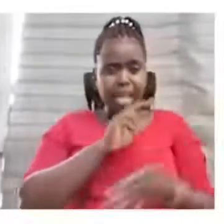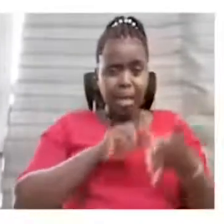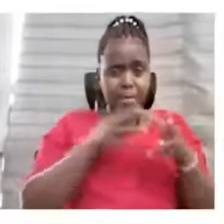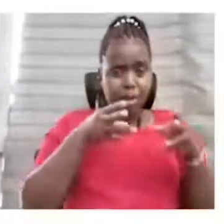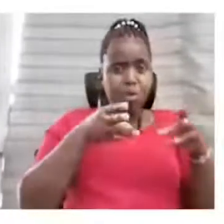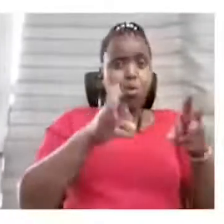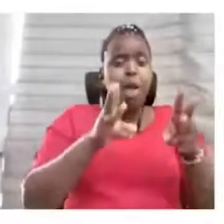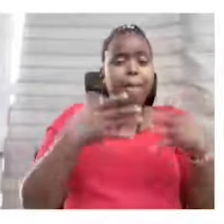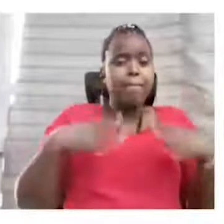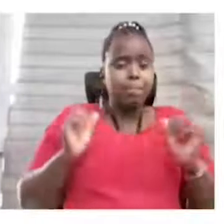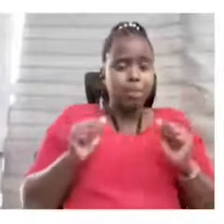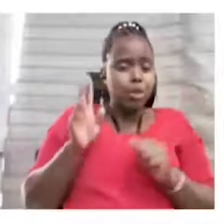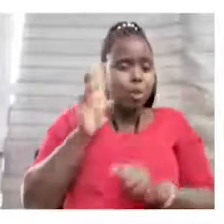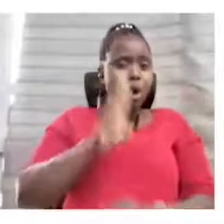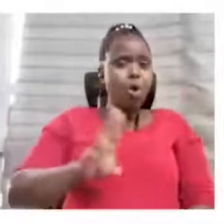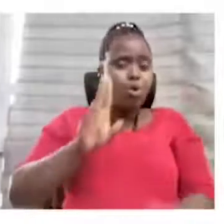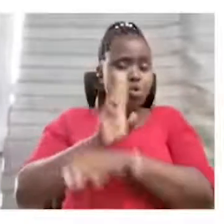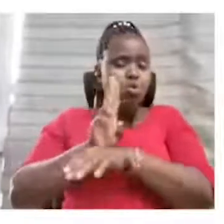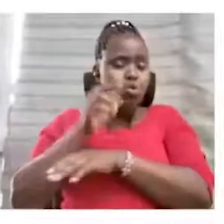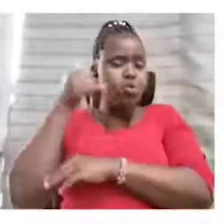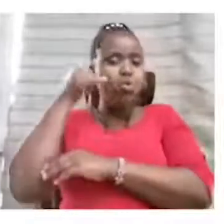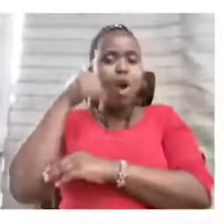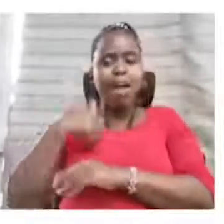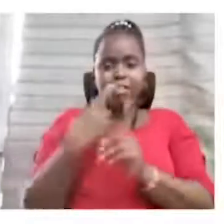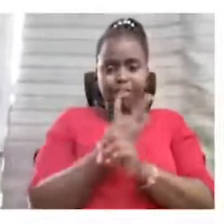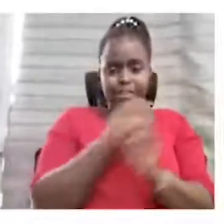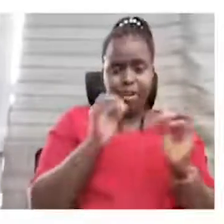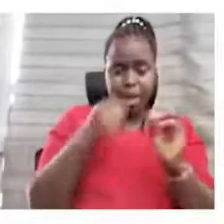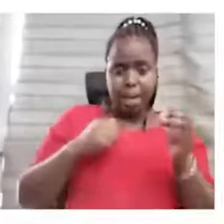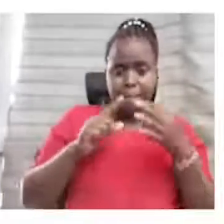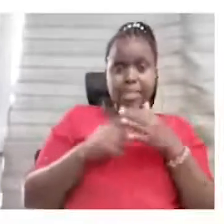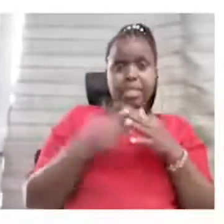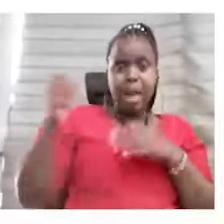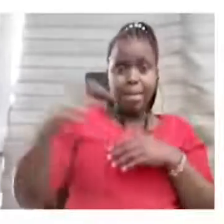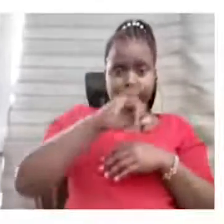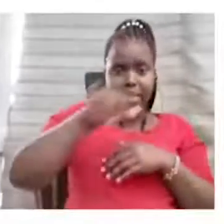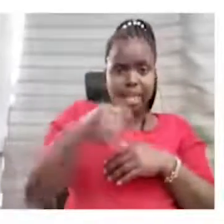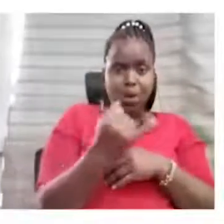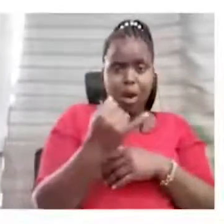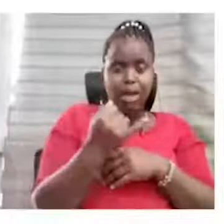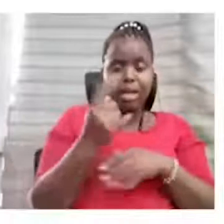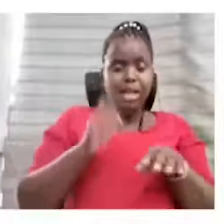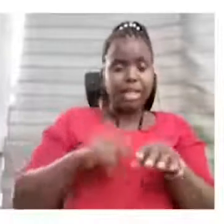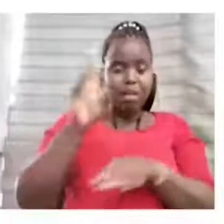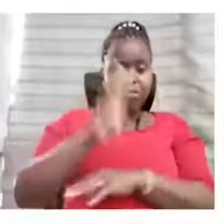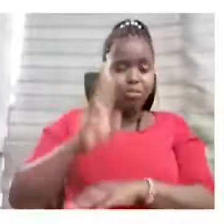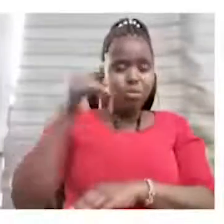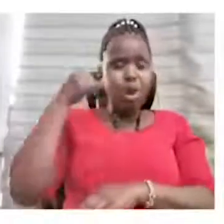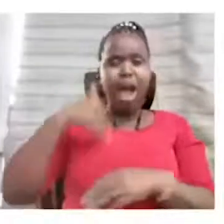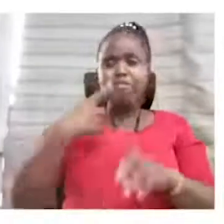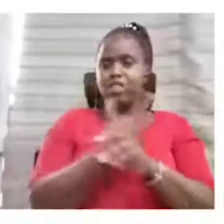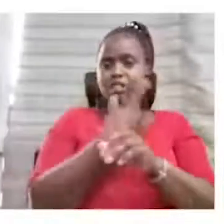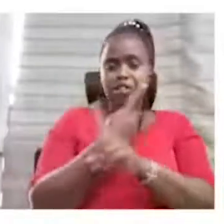that different. So I said that in general, when we look at mobile internet usage, there are not big differences between, this is in Kenya, between people